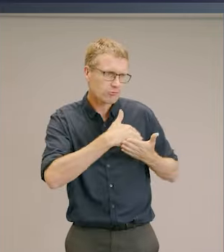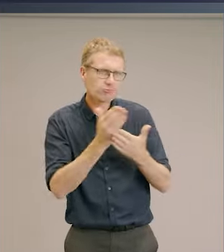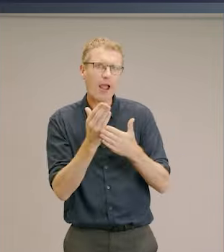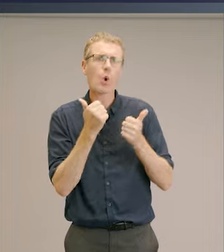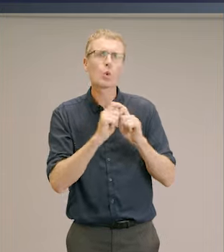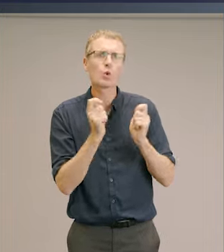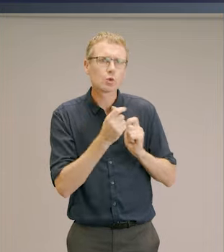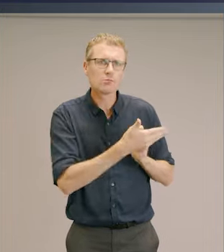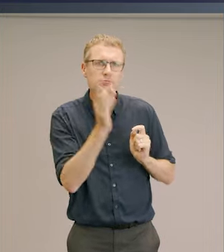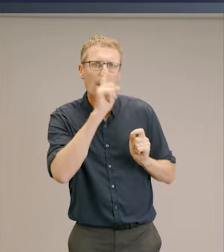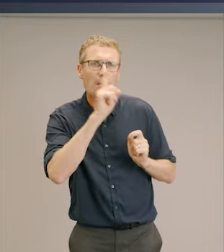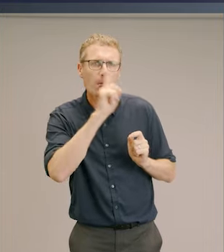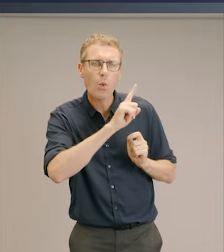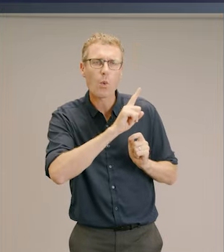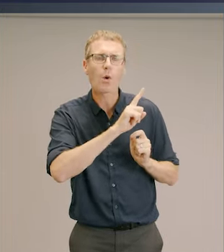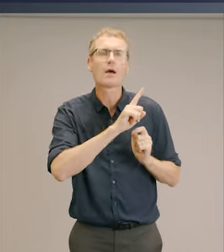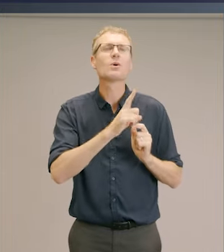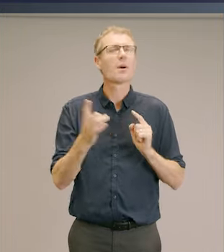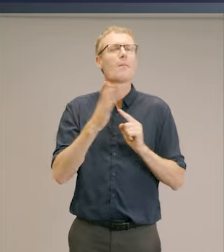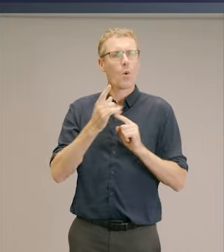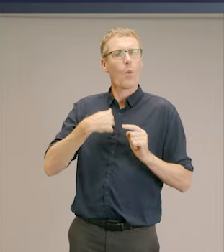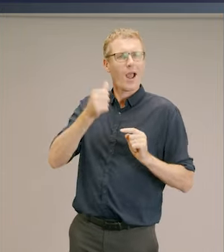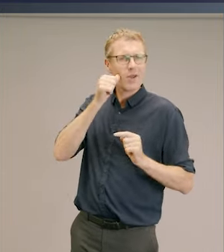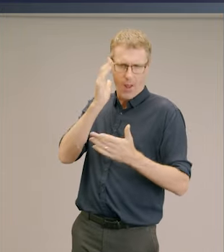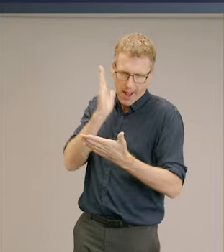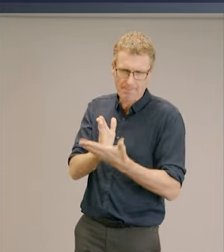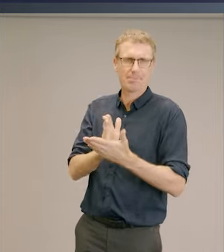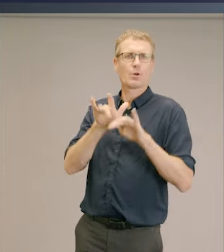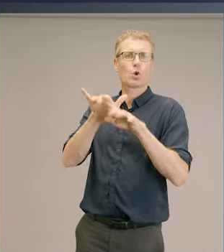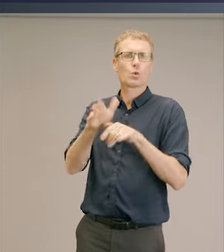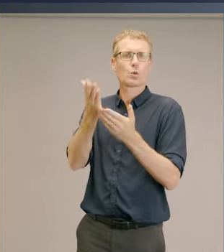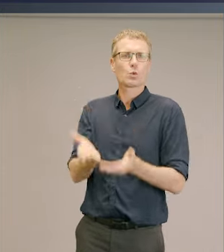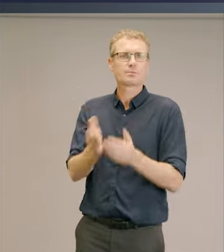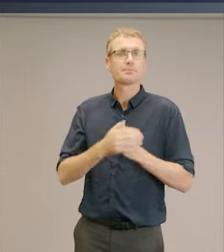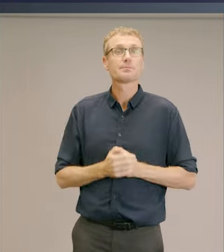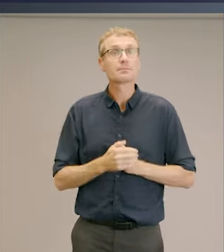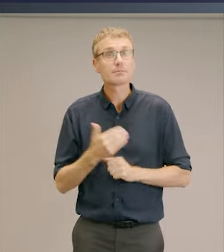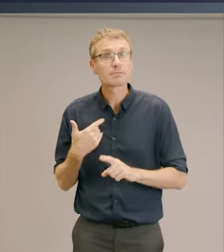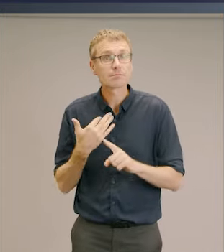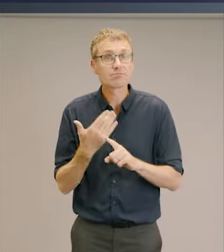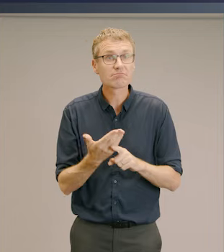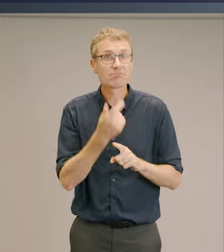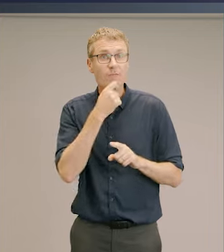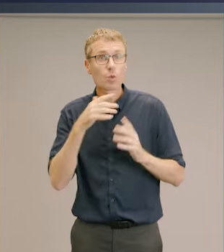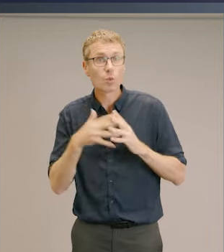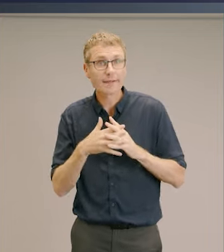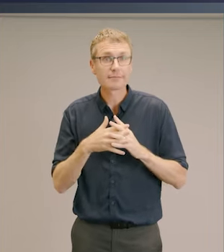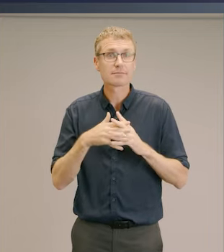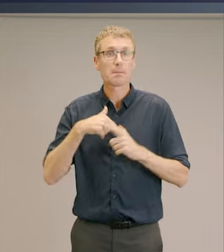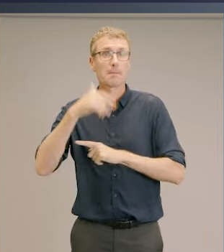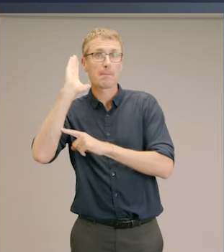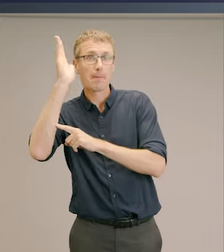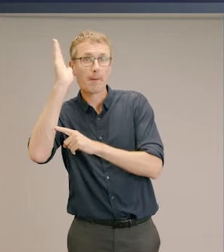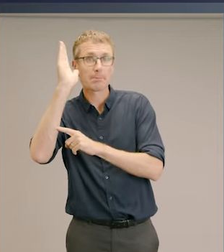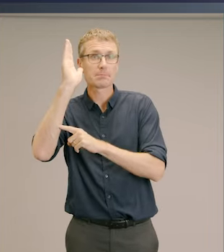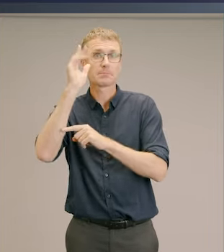why it's so important that we know the real Jesus. So over these past weeks, we have considered